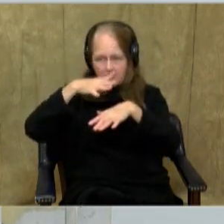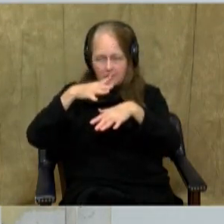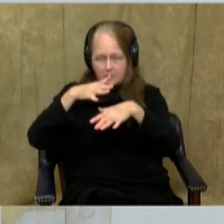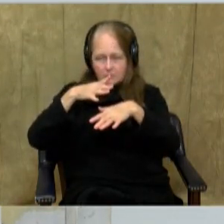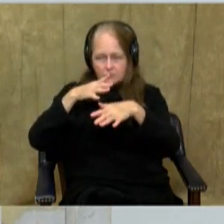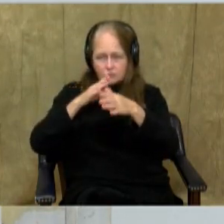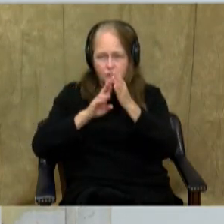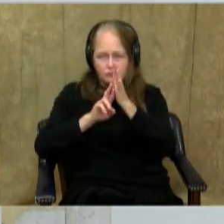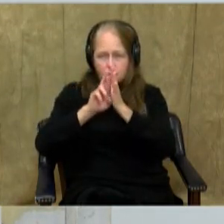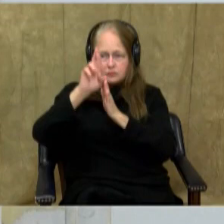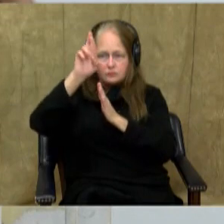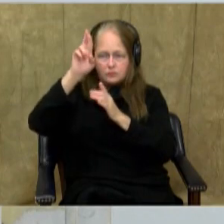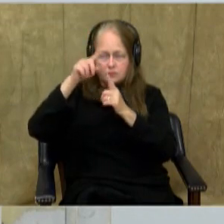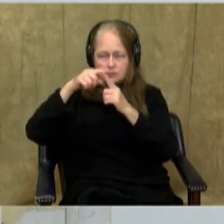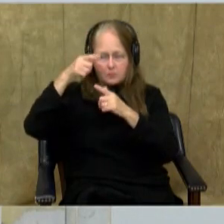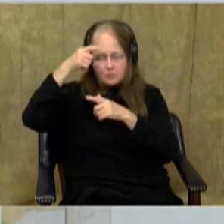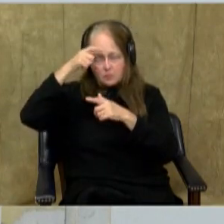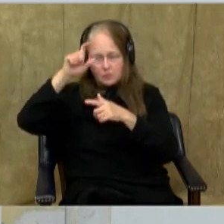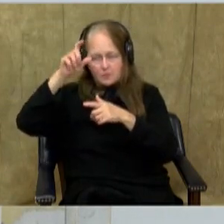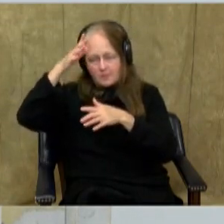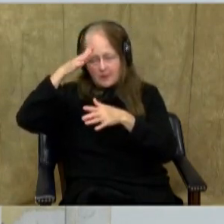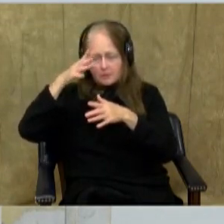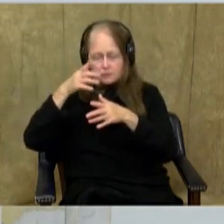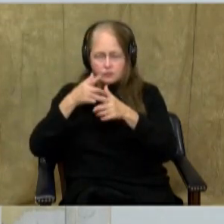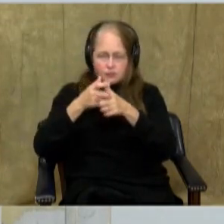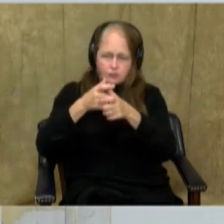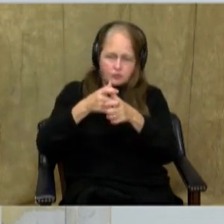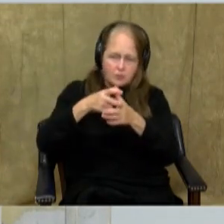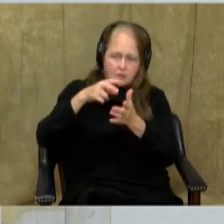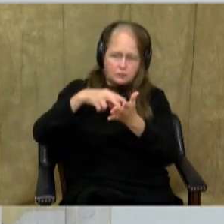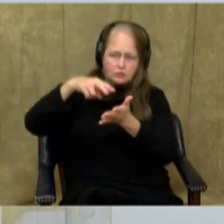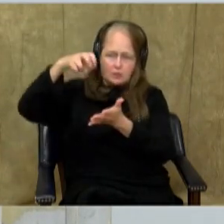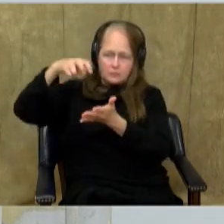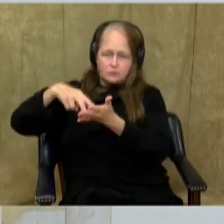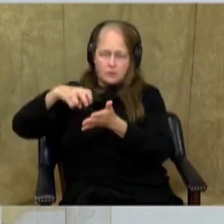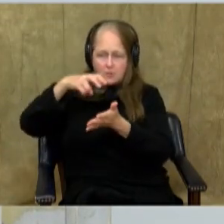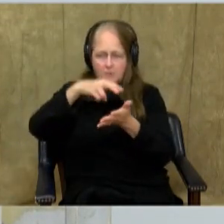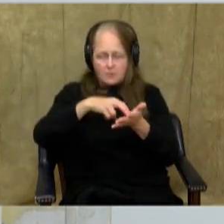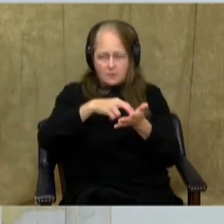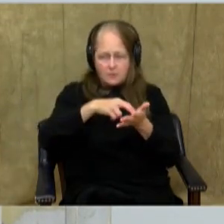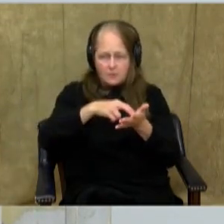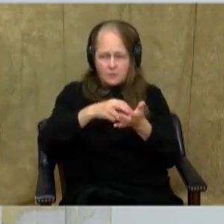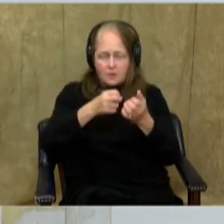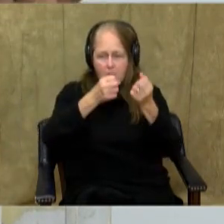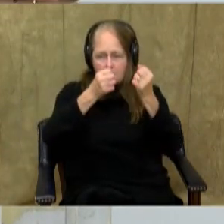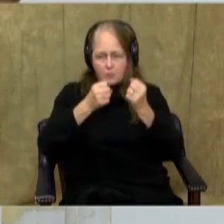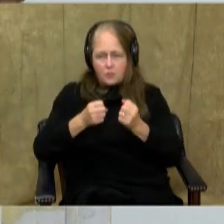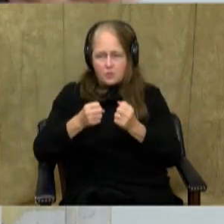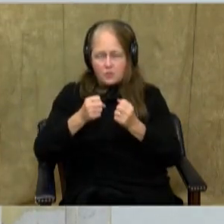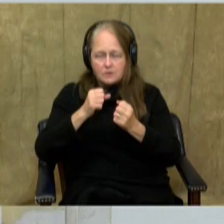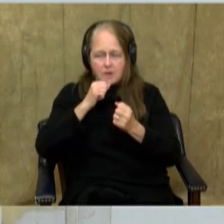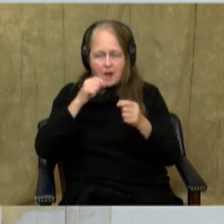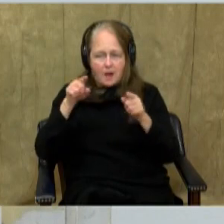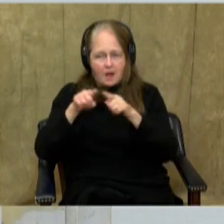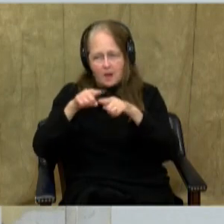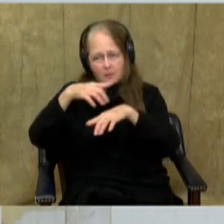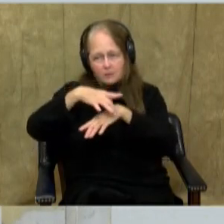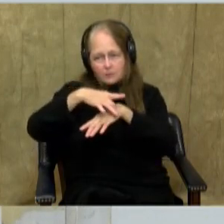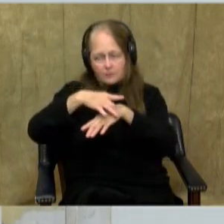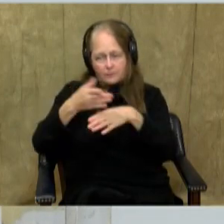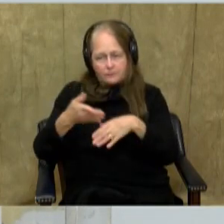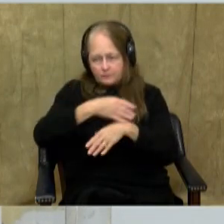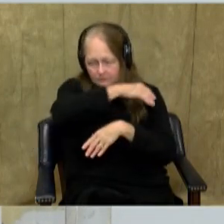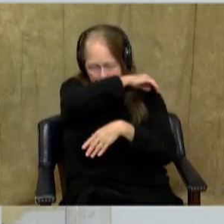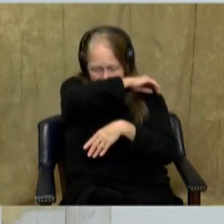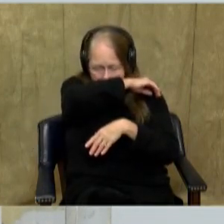like running and kind of jumping on the moon because there is gravity. It pulls them back down, just not as much as Earth. It's